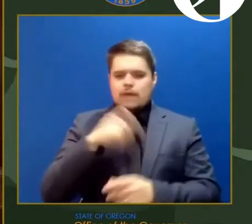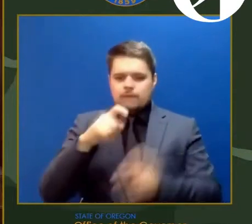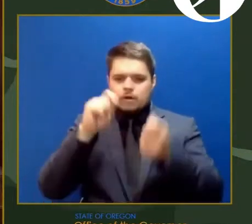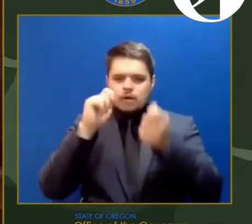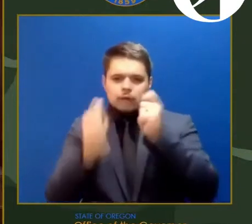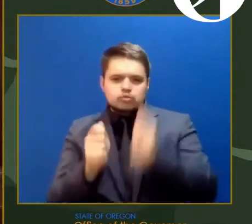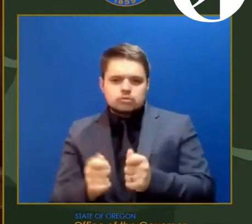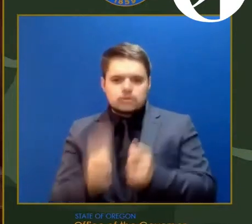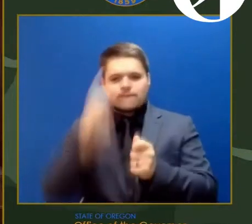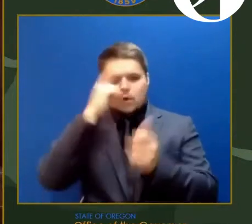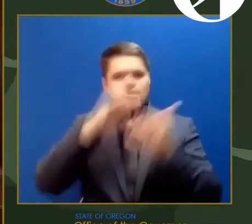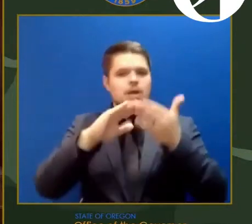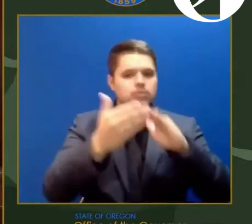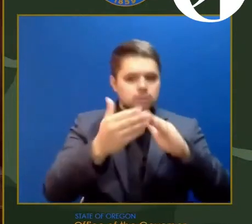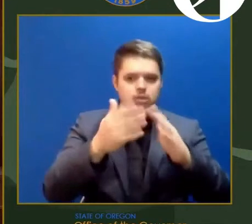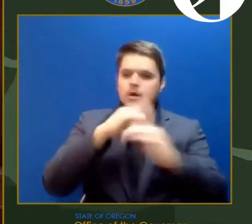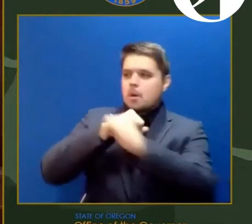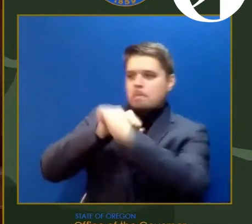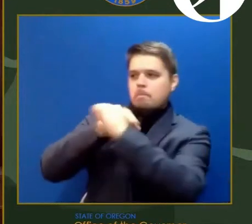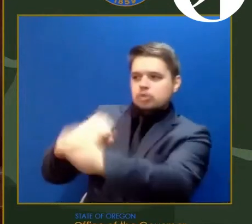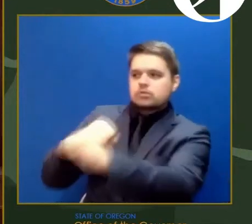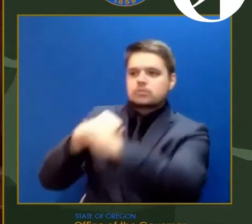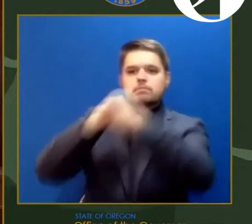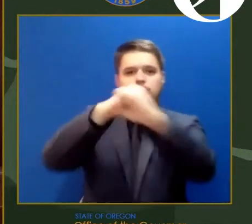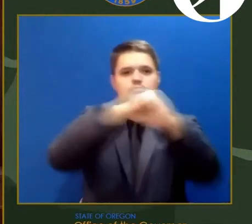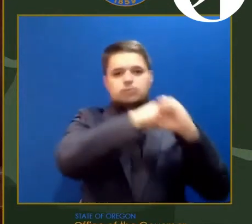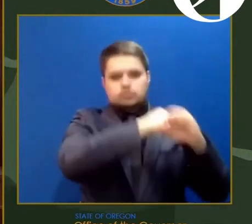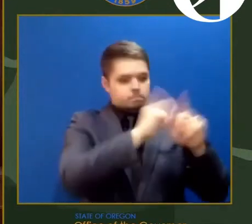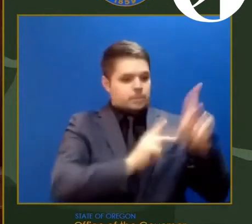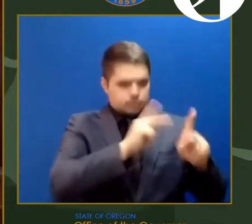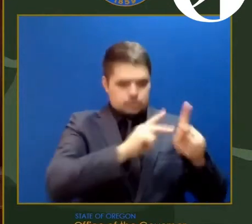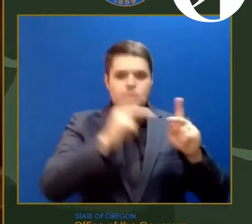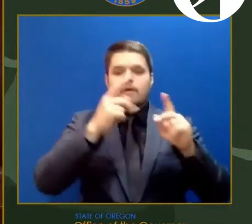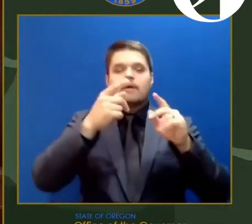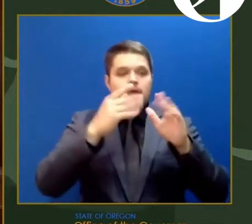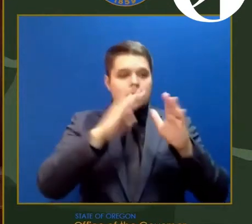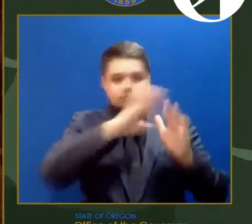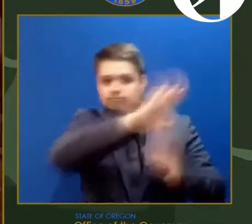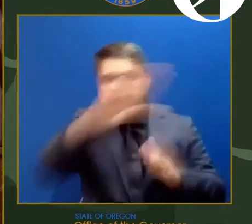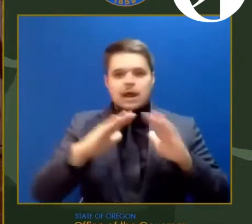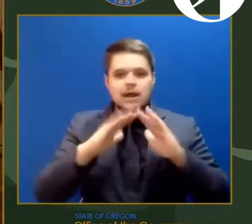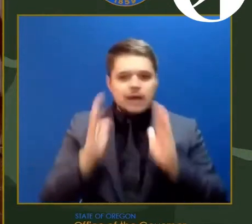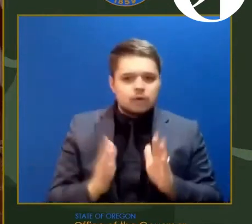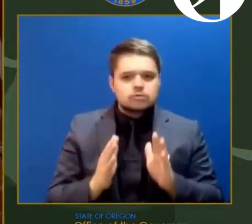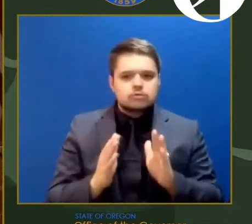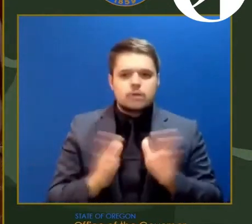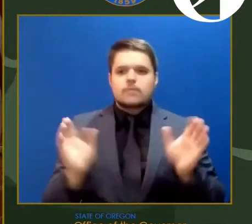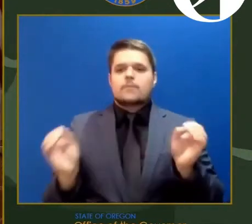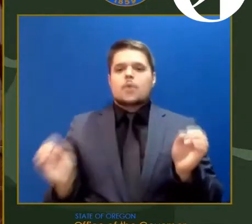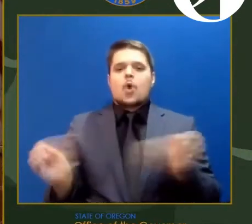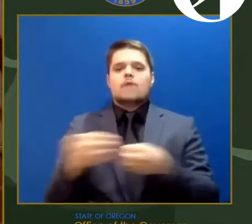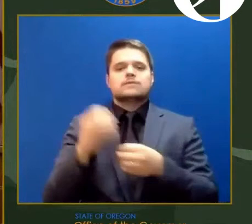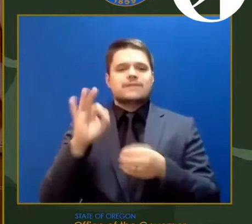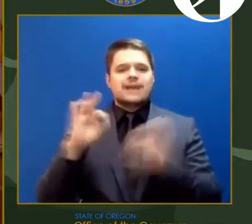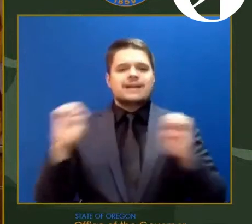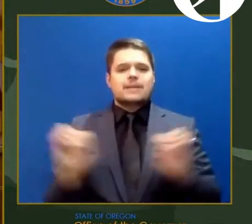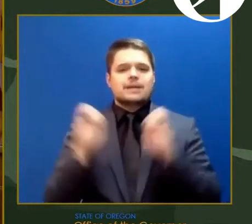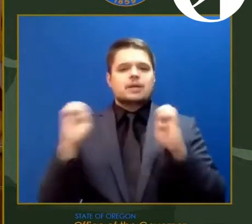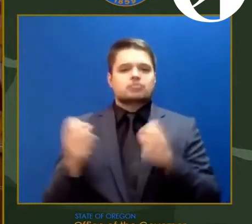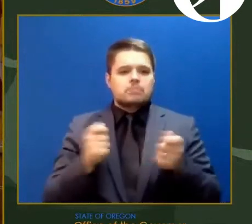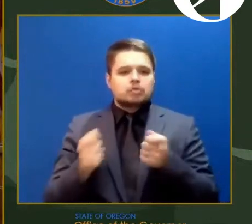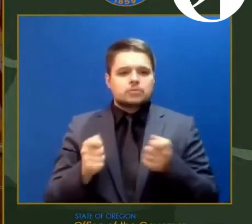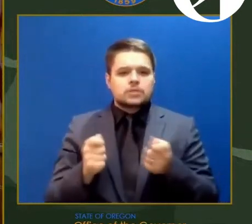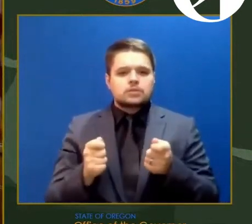houses they live in. We will invest in the Office of Emergency Management to help communities create